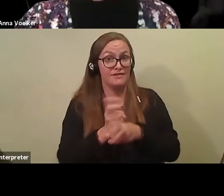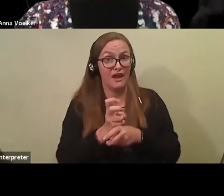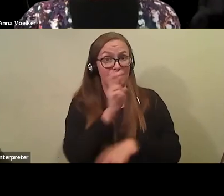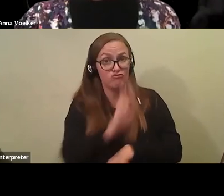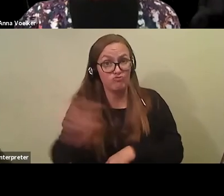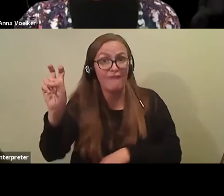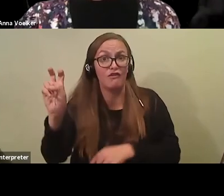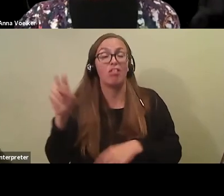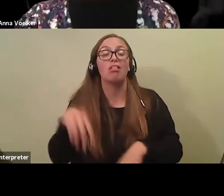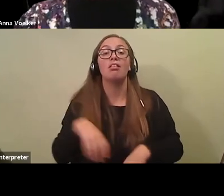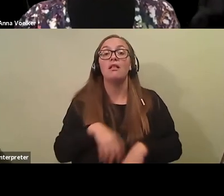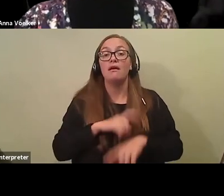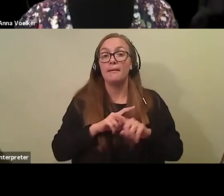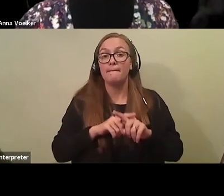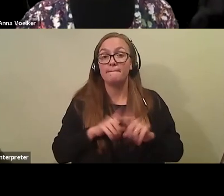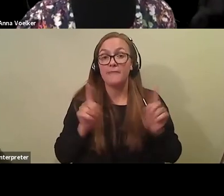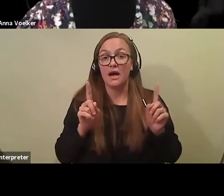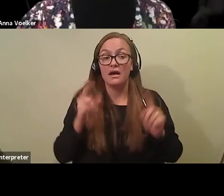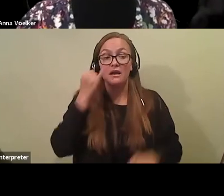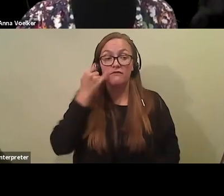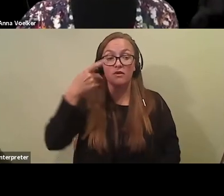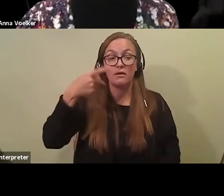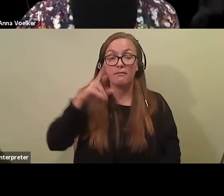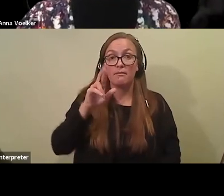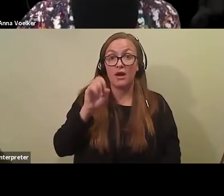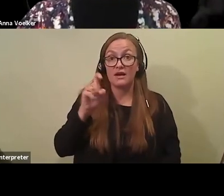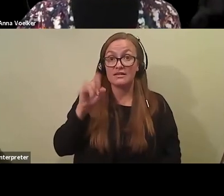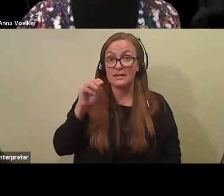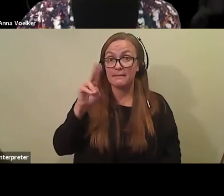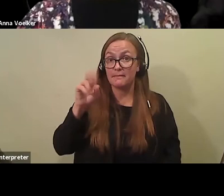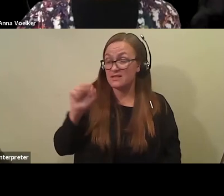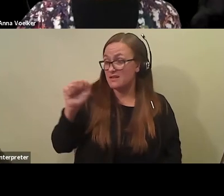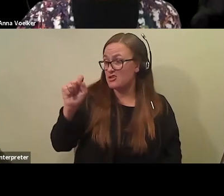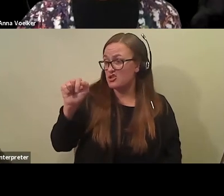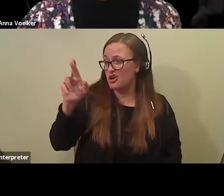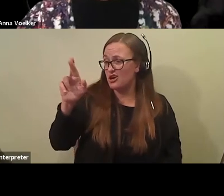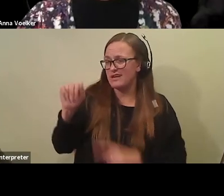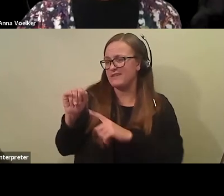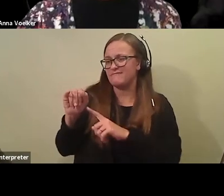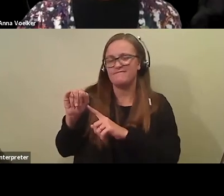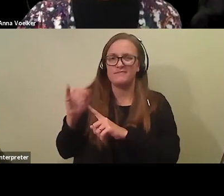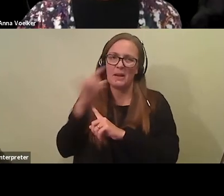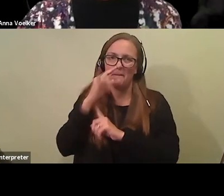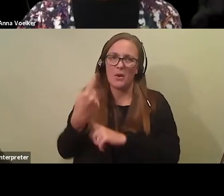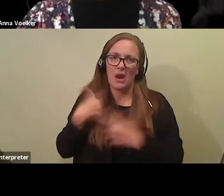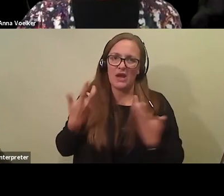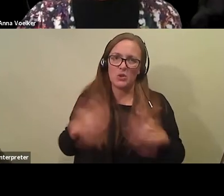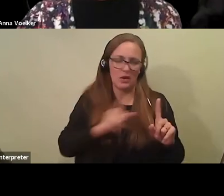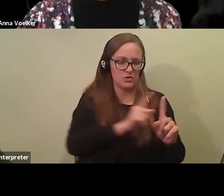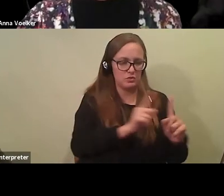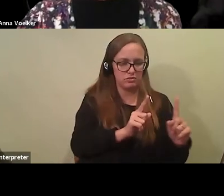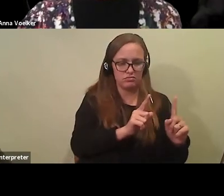But even if Proxima Centauri wasn't exciting enough for me, if I wanted to go to the nearest